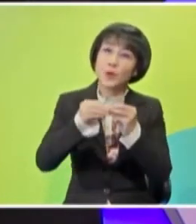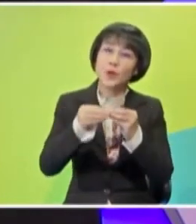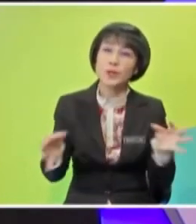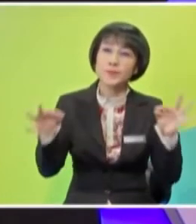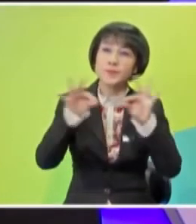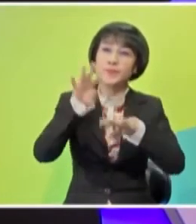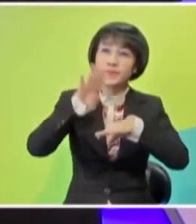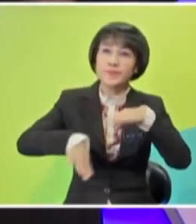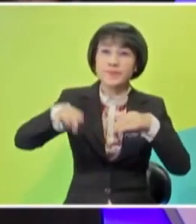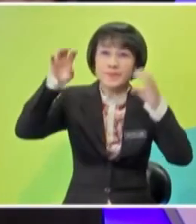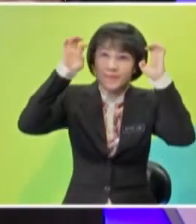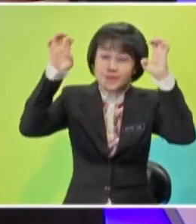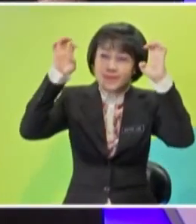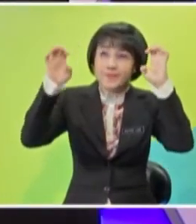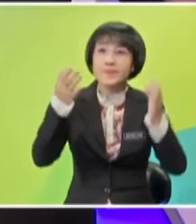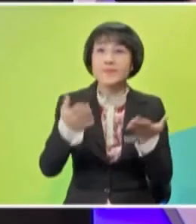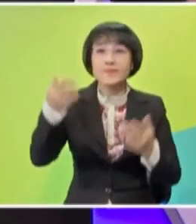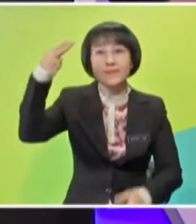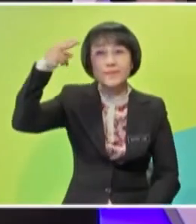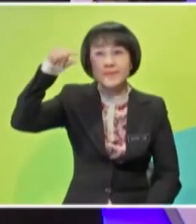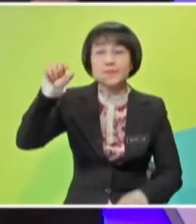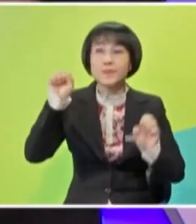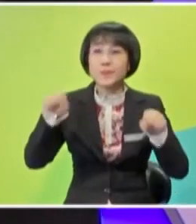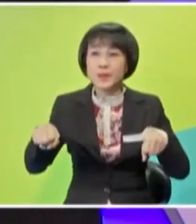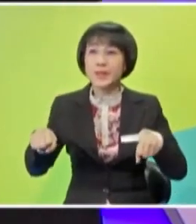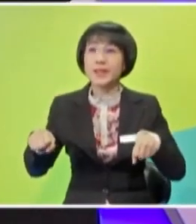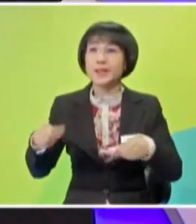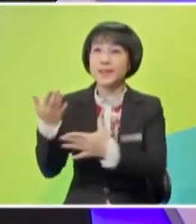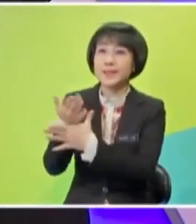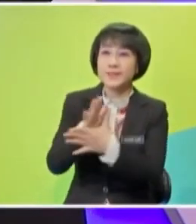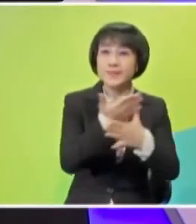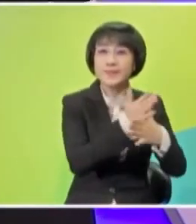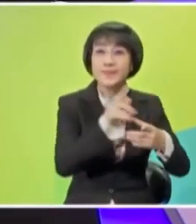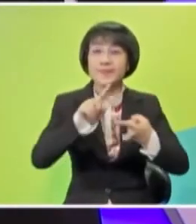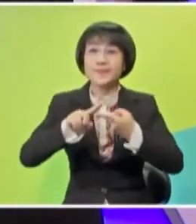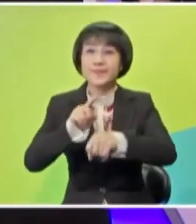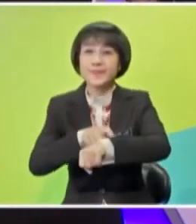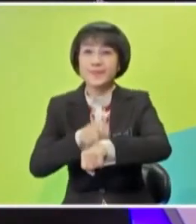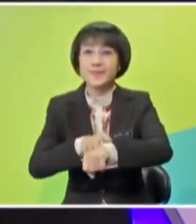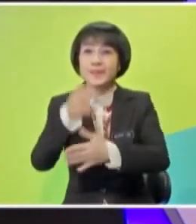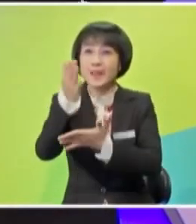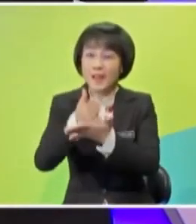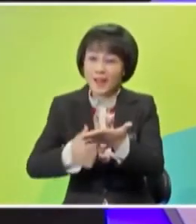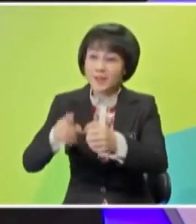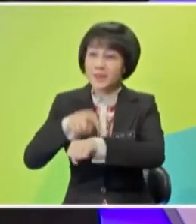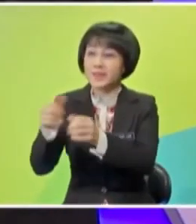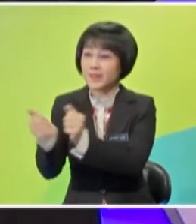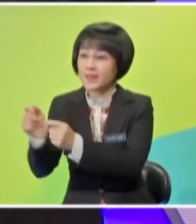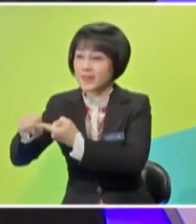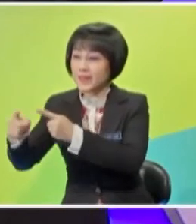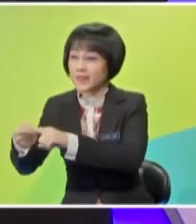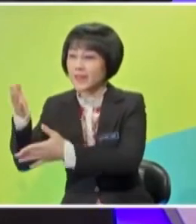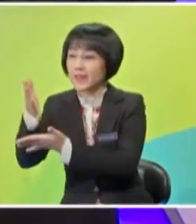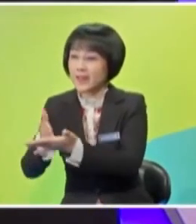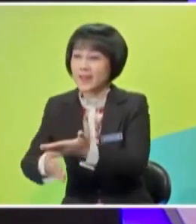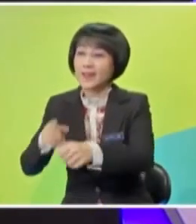can actually juggle the time. Okay, half of the time with his friend and then half of the time with his education.